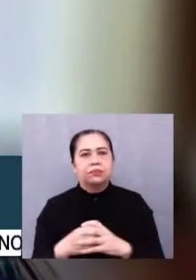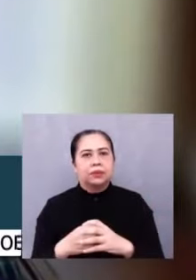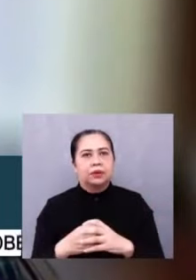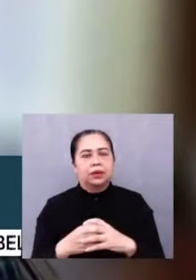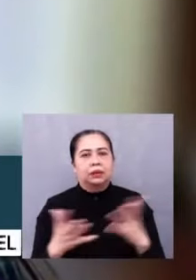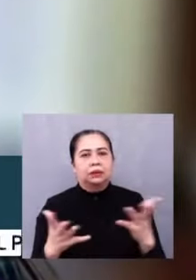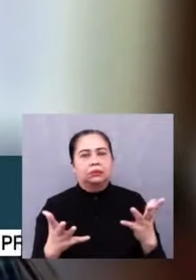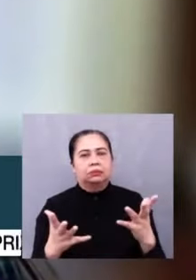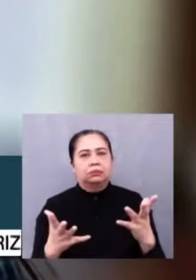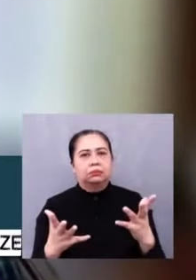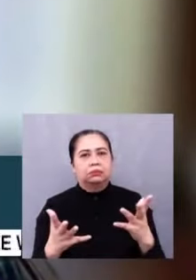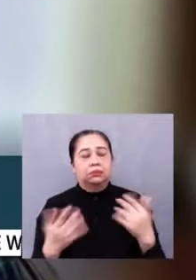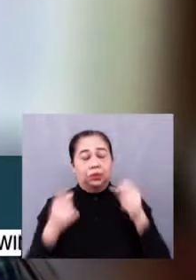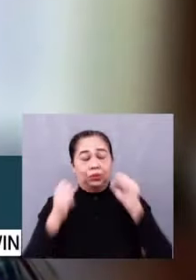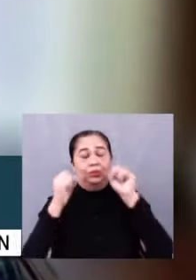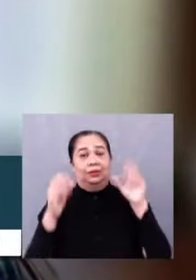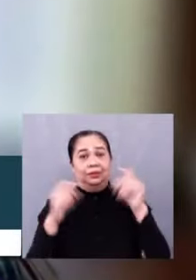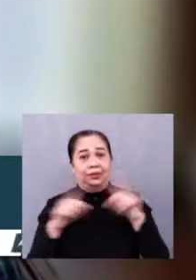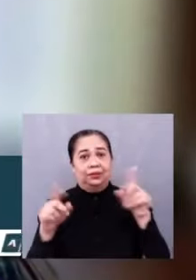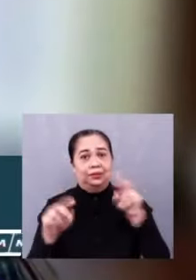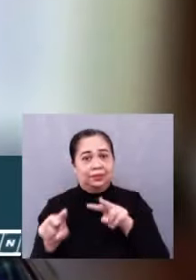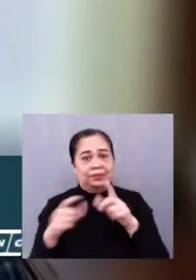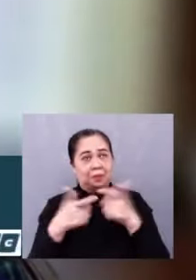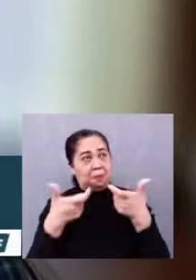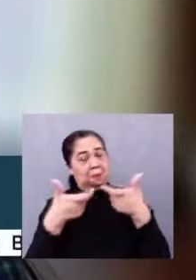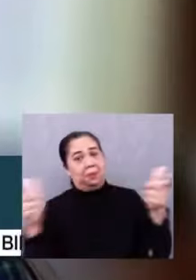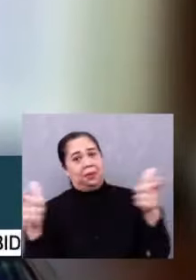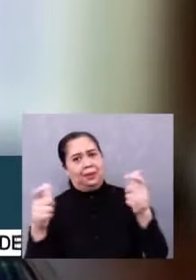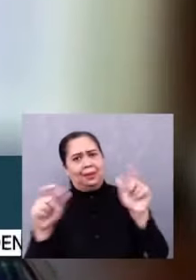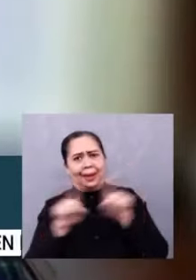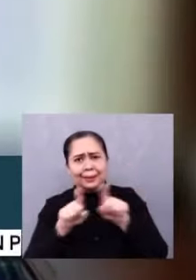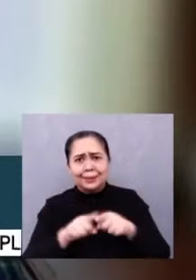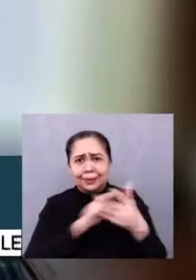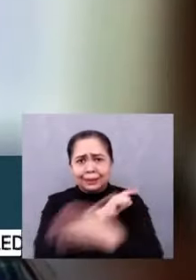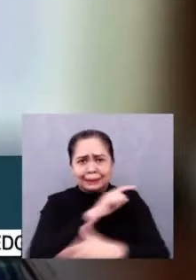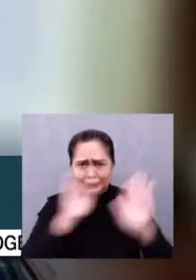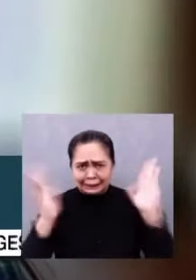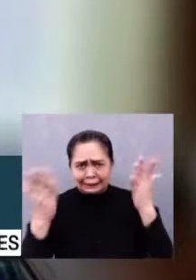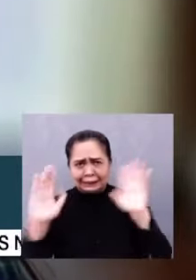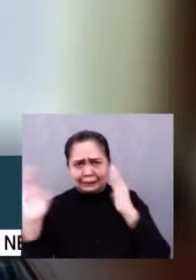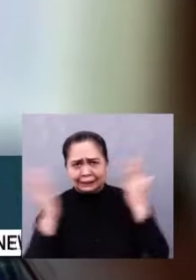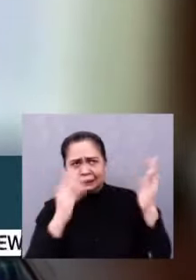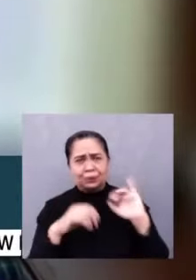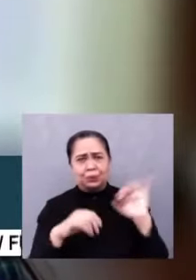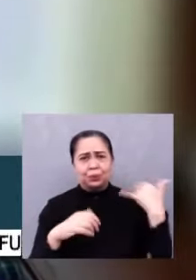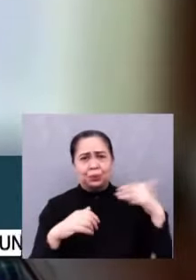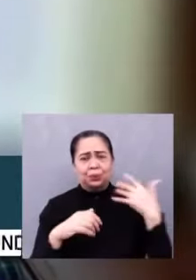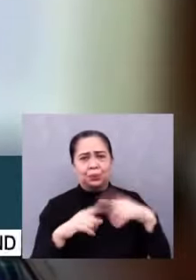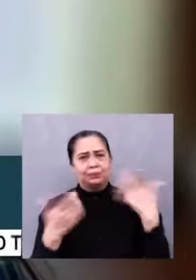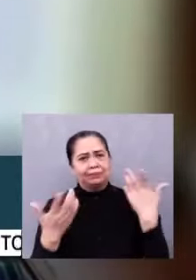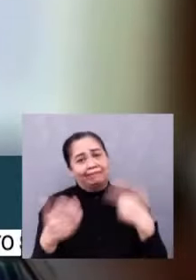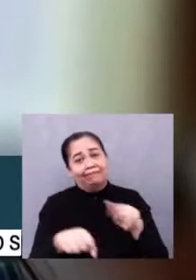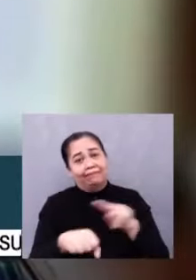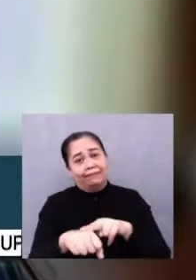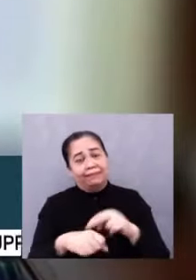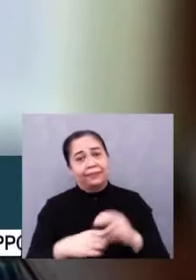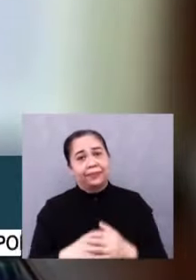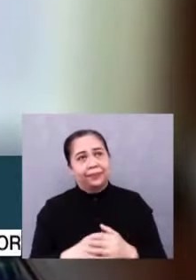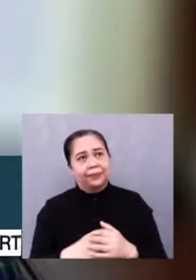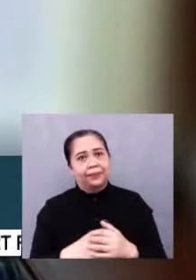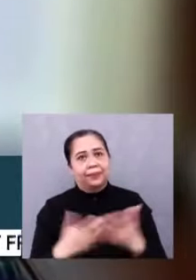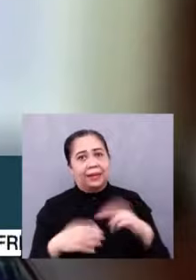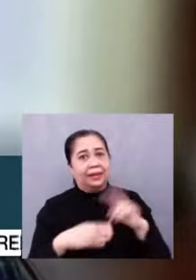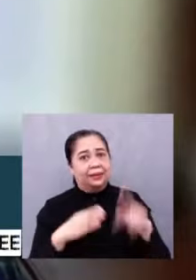it's shocking to see it as large as a country, but in another way, it's a natural result